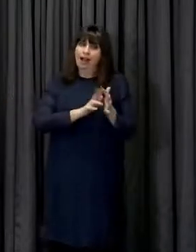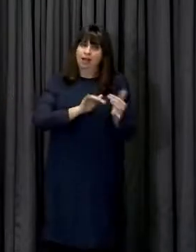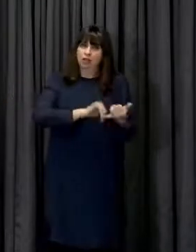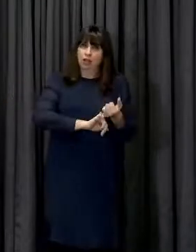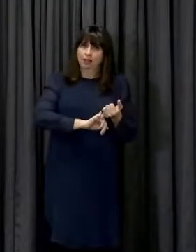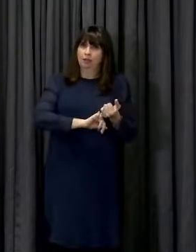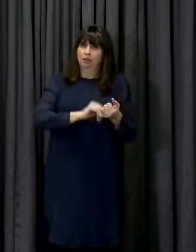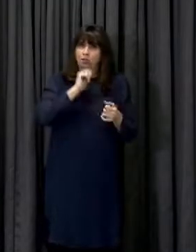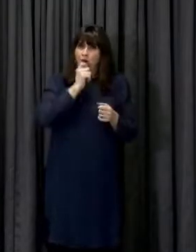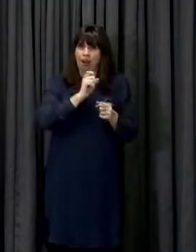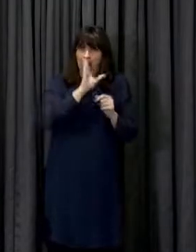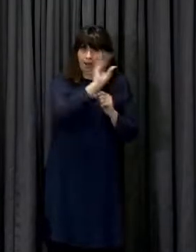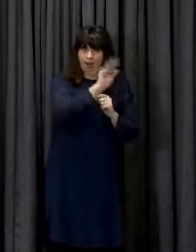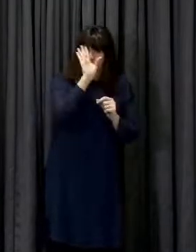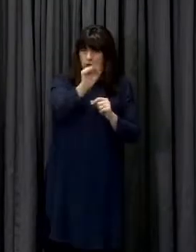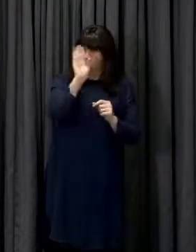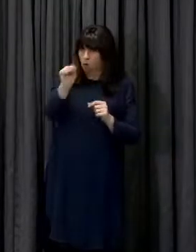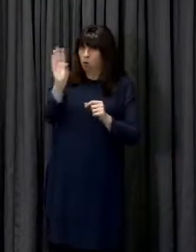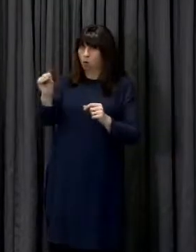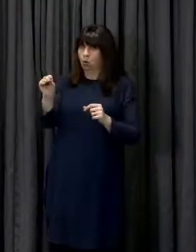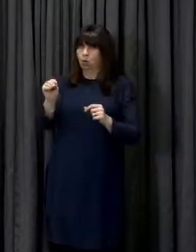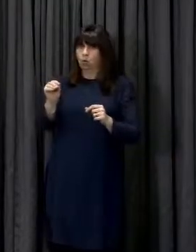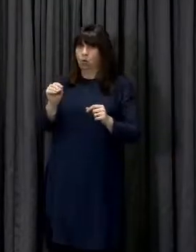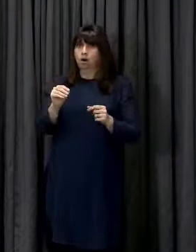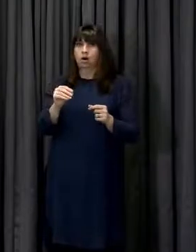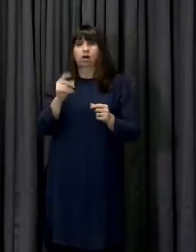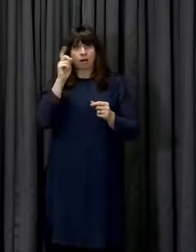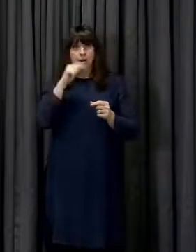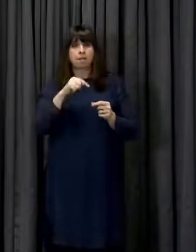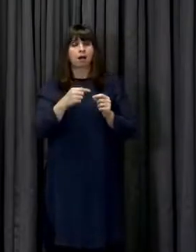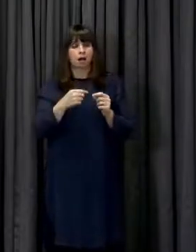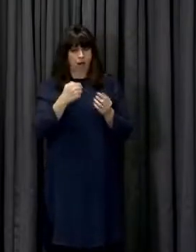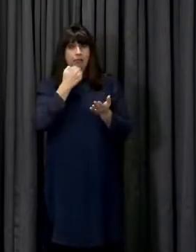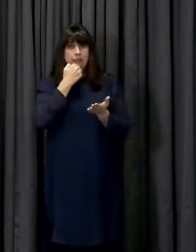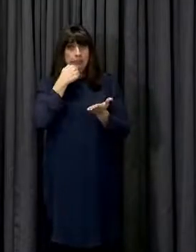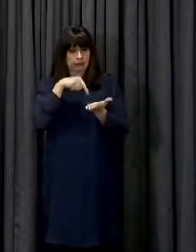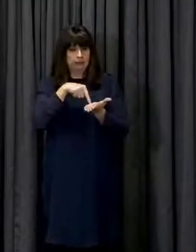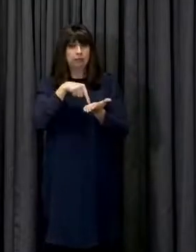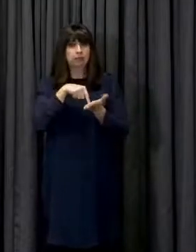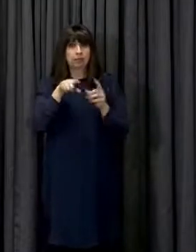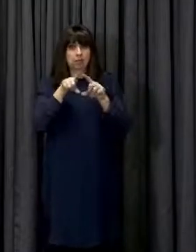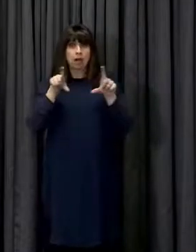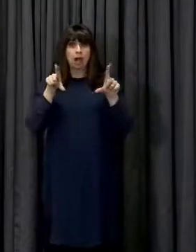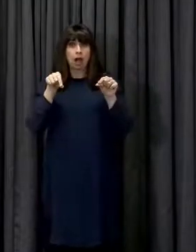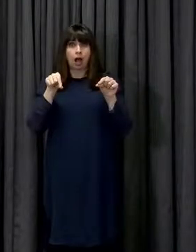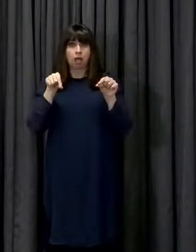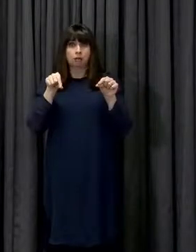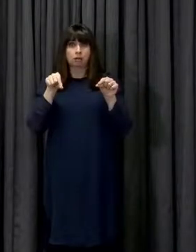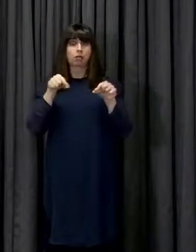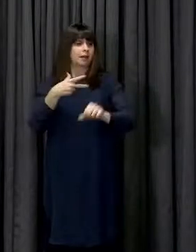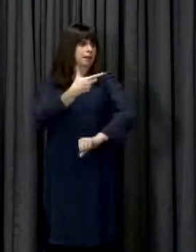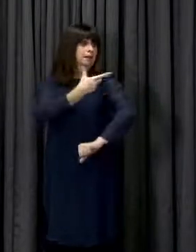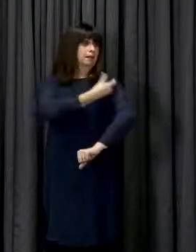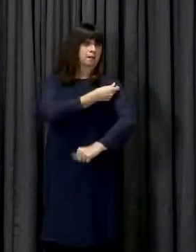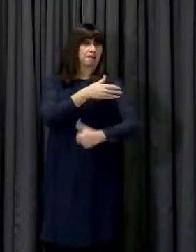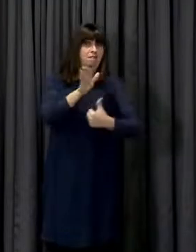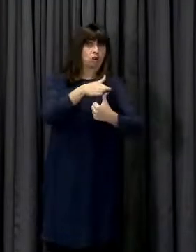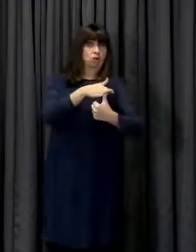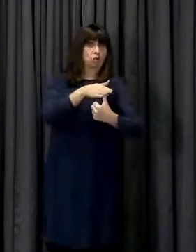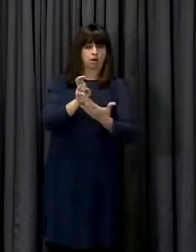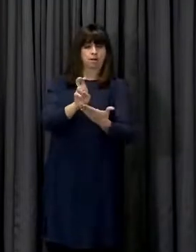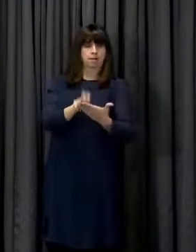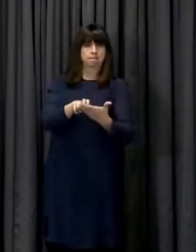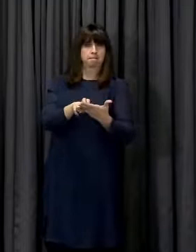and arrange that, and when you get your appointment card, please keep it in a safe place because you need to go back for your second jab to make sure you are